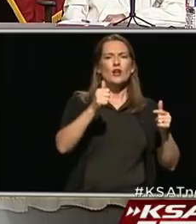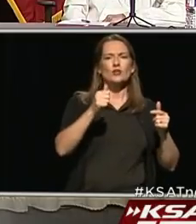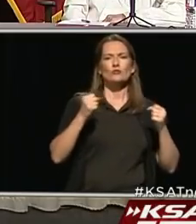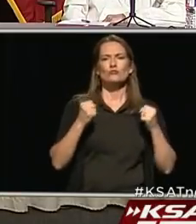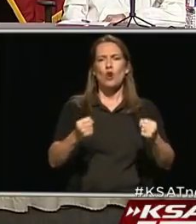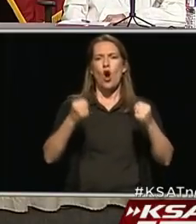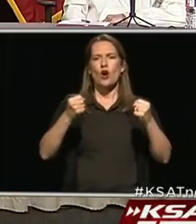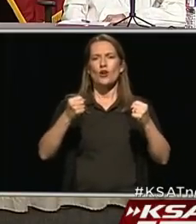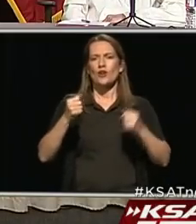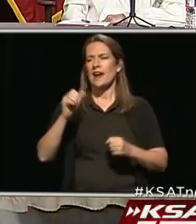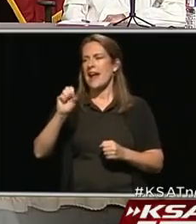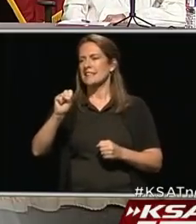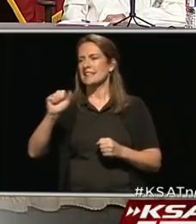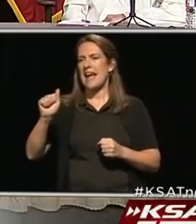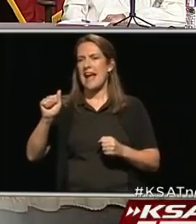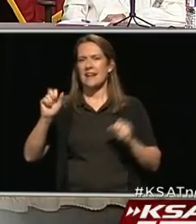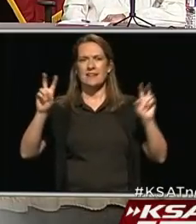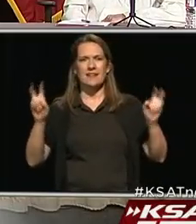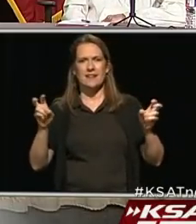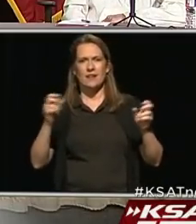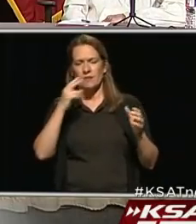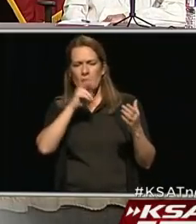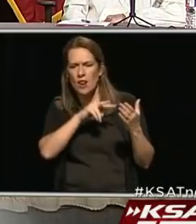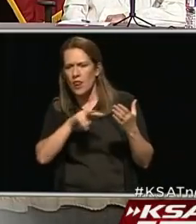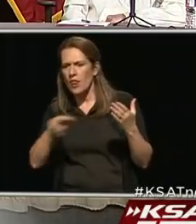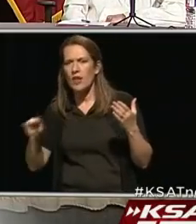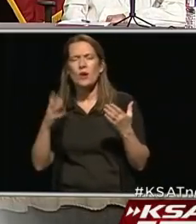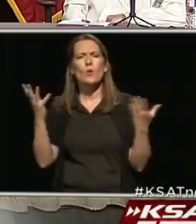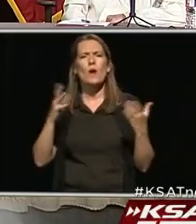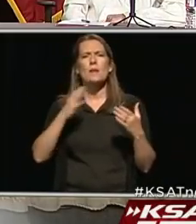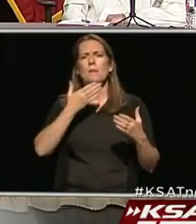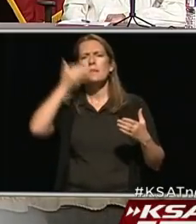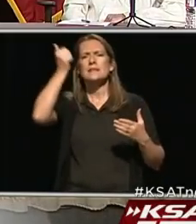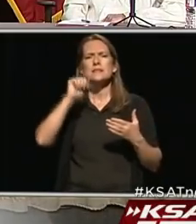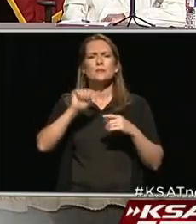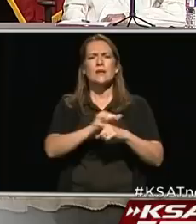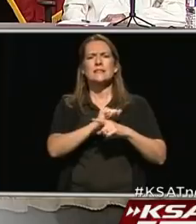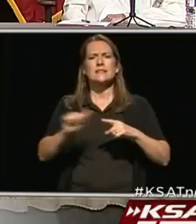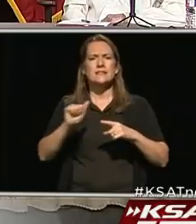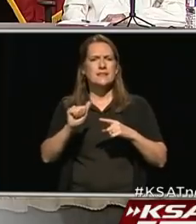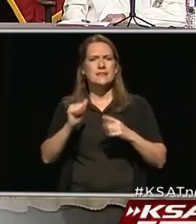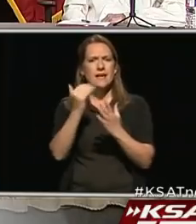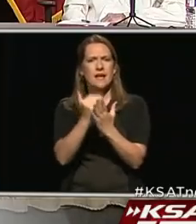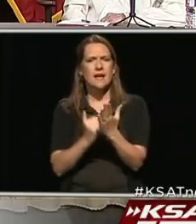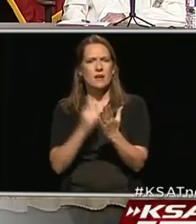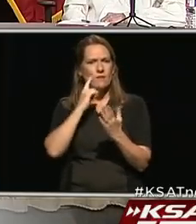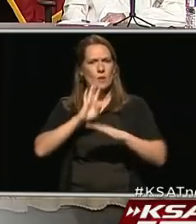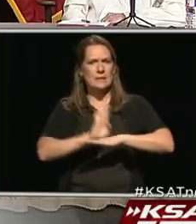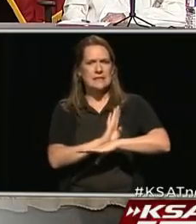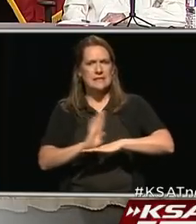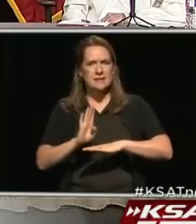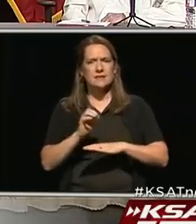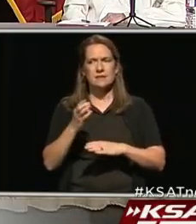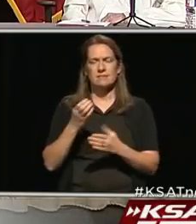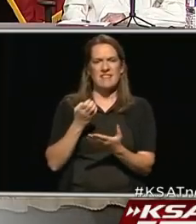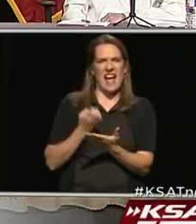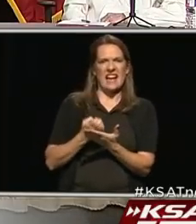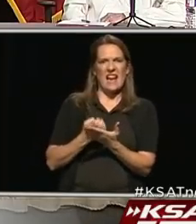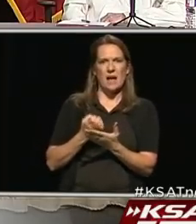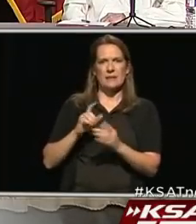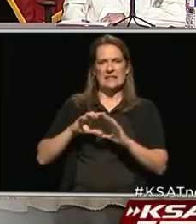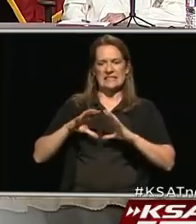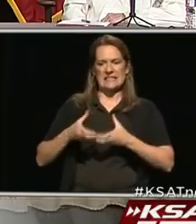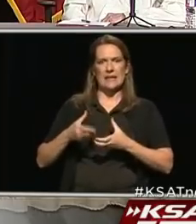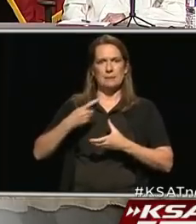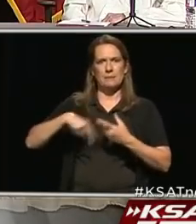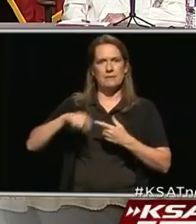greaterstrongersa.com to see the best practices that all the different sector leaders and our economic transition team came up with to make sure that